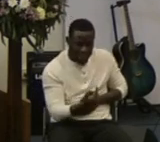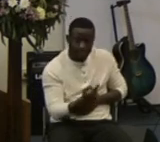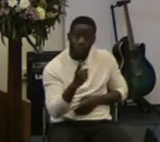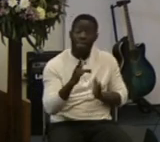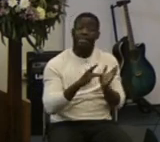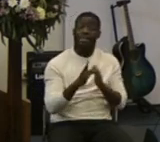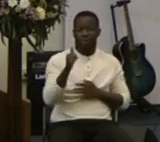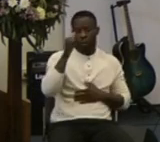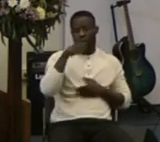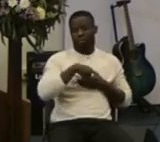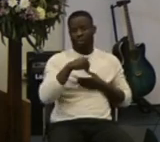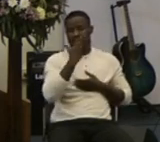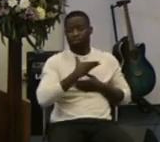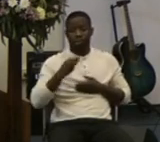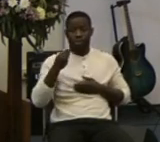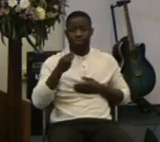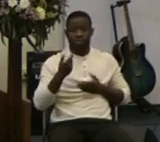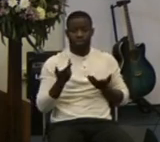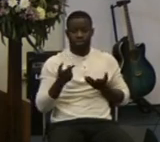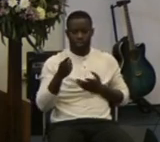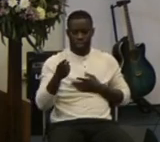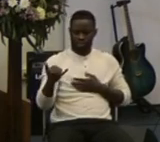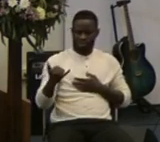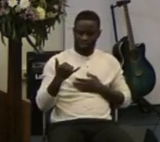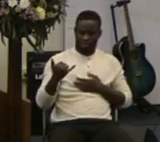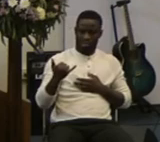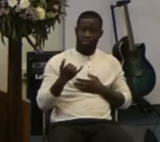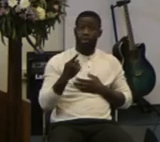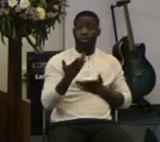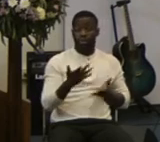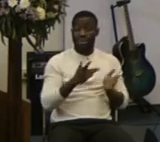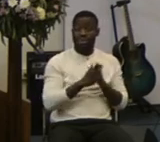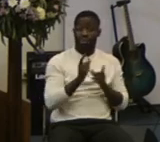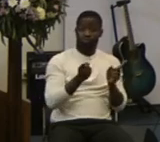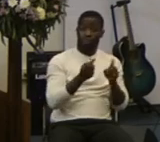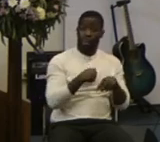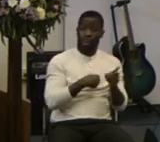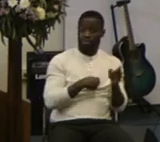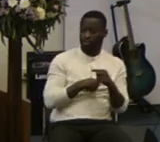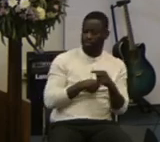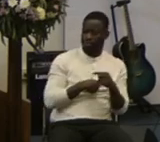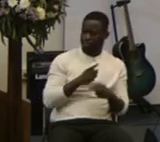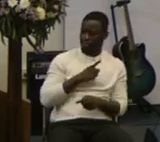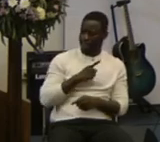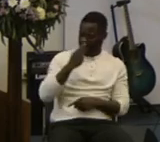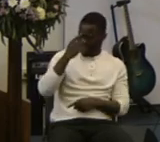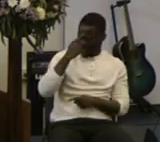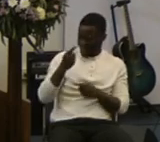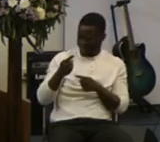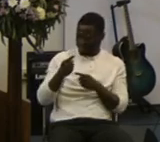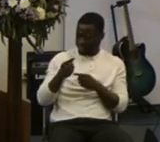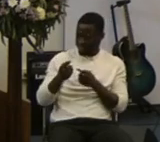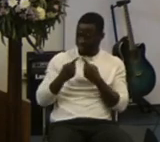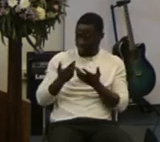Immediately Jesus knew in his spirit that this was what they were thinking in their hearts, and he said to them, "Why are you thinking these